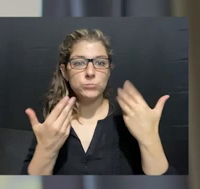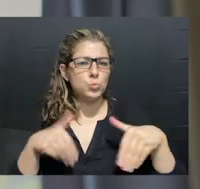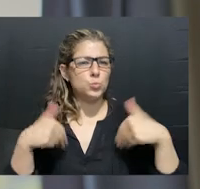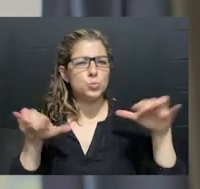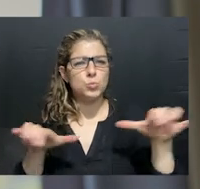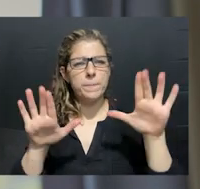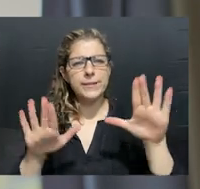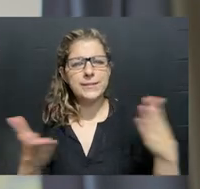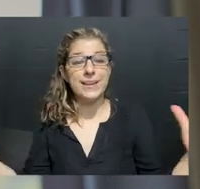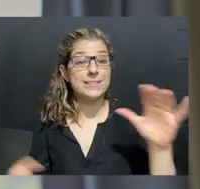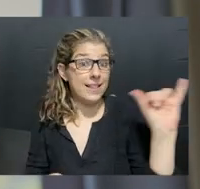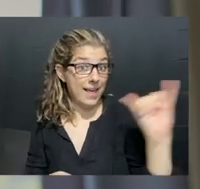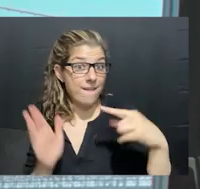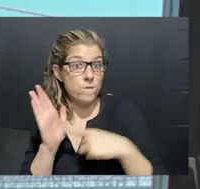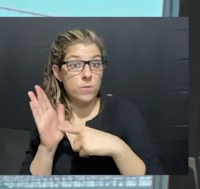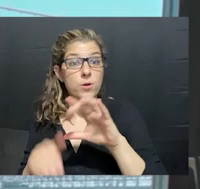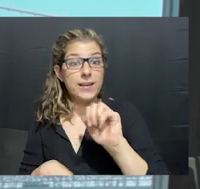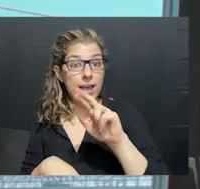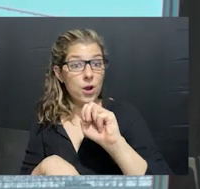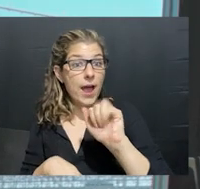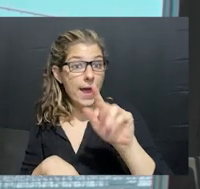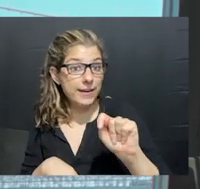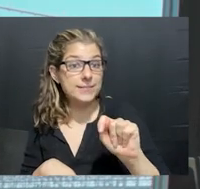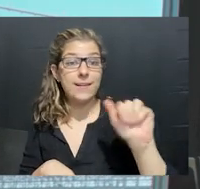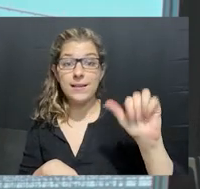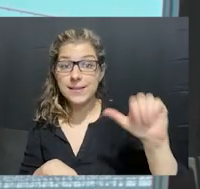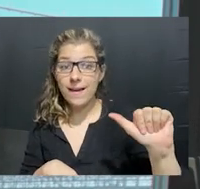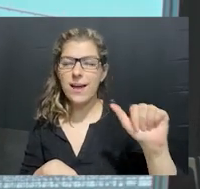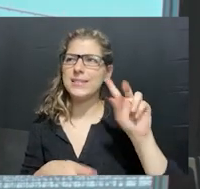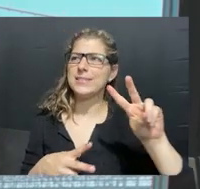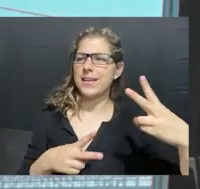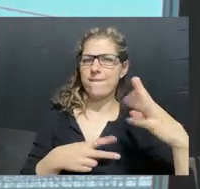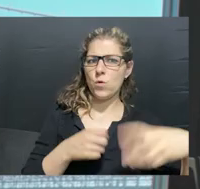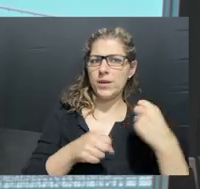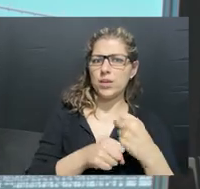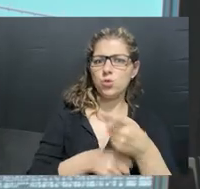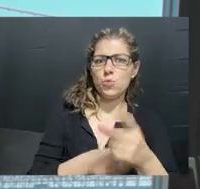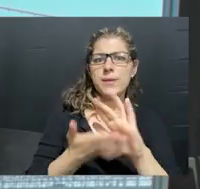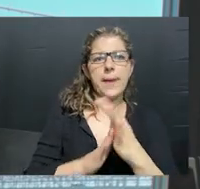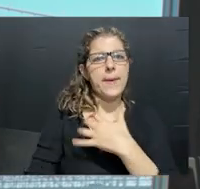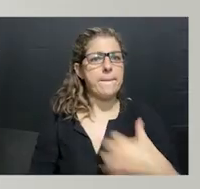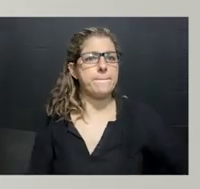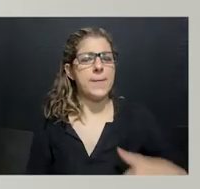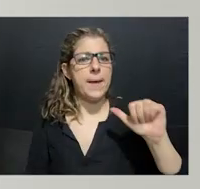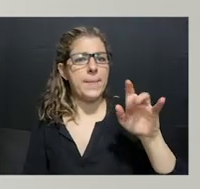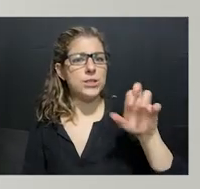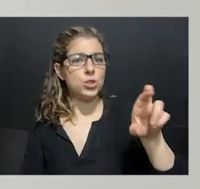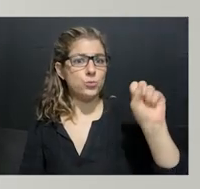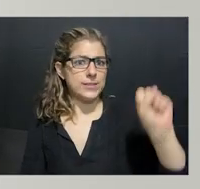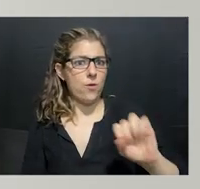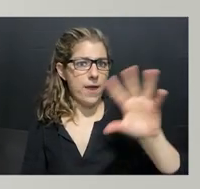the Affordable Care Act. I believe during his second term, of course, you were the ambassador to South Africa. What an